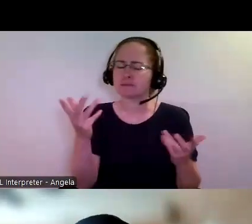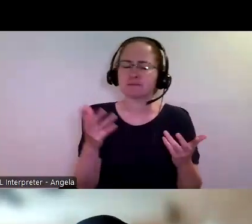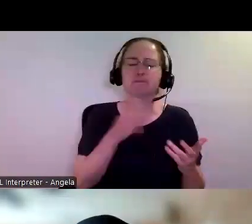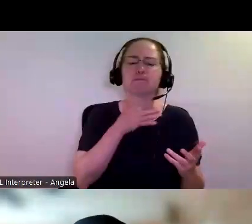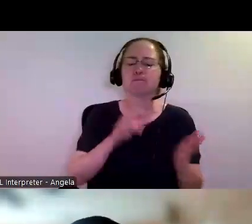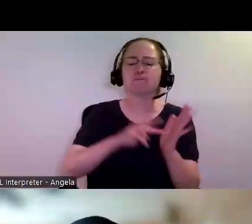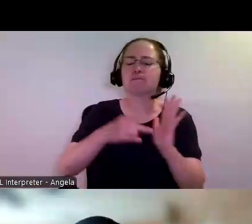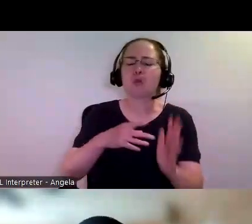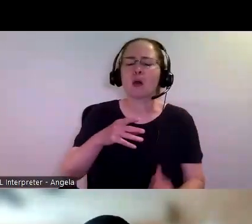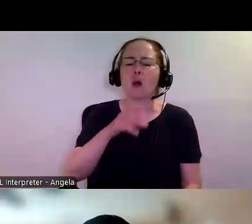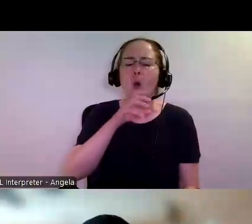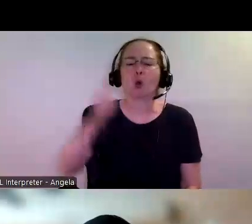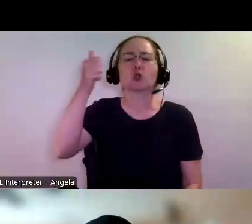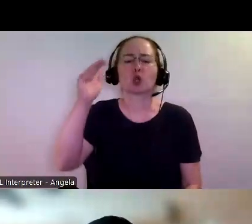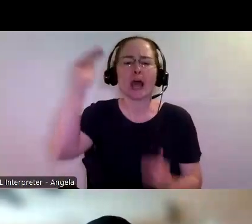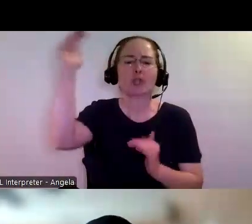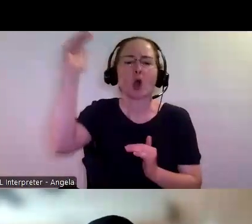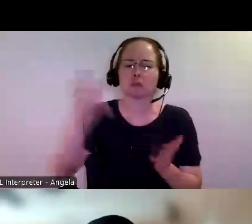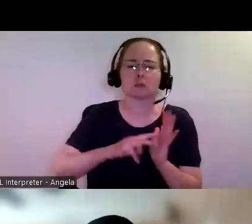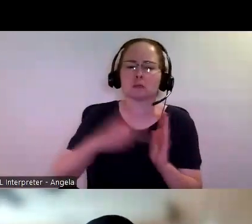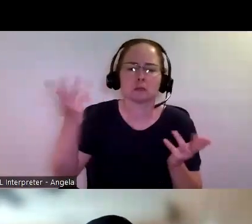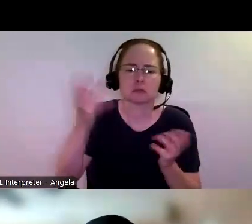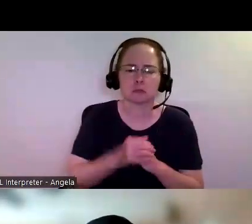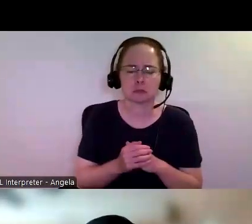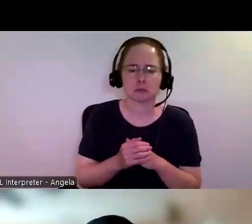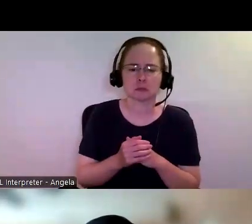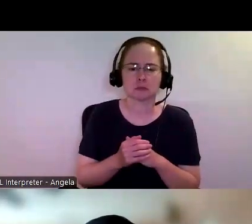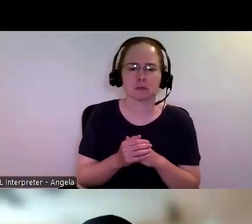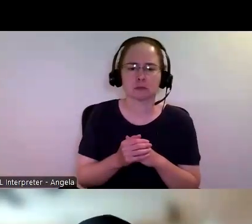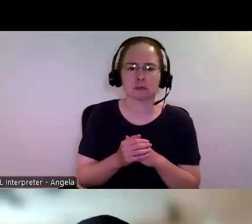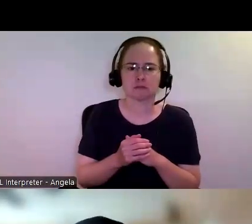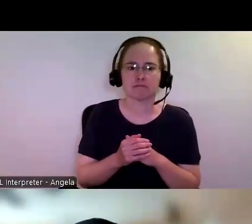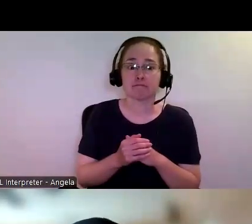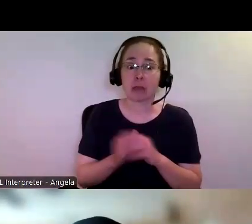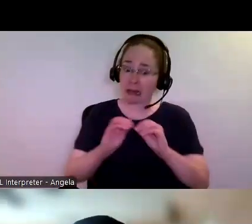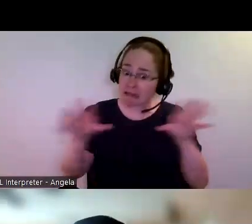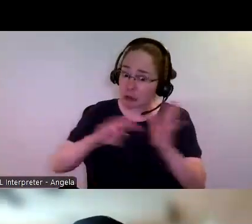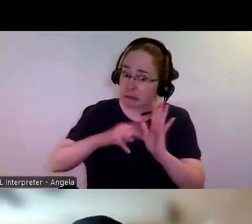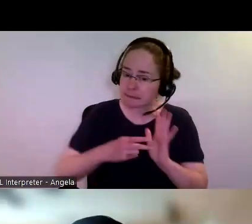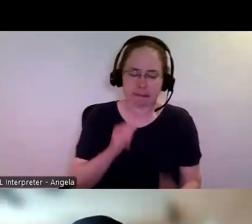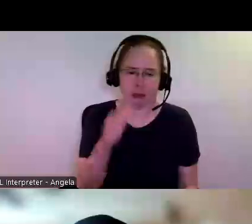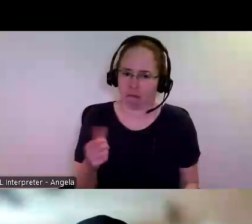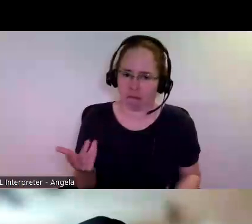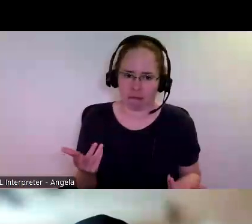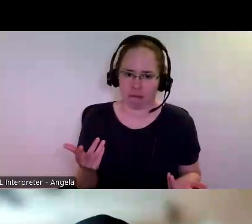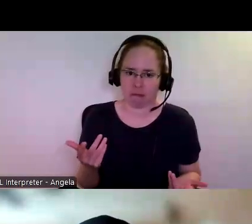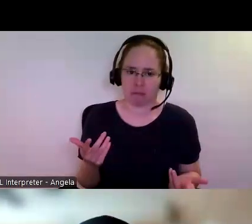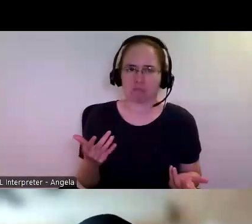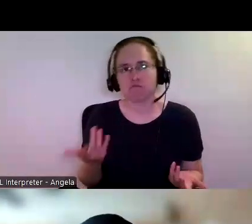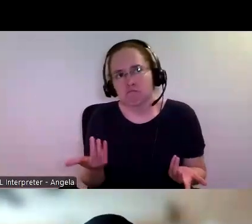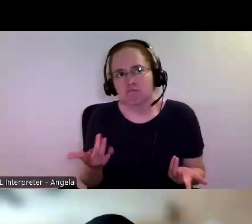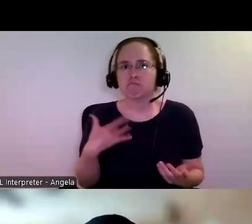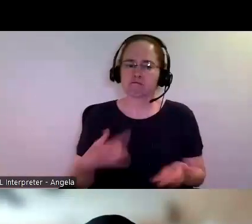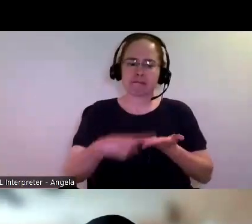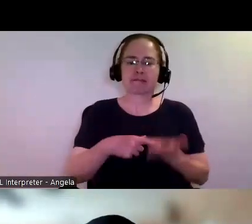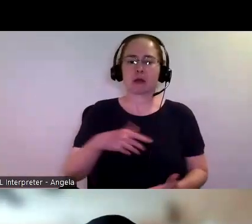What is an older adult? And I think this is something that it's not as clear cut. We often talk about transition age youth,